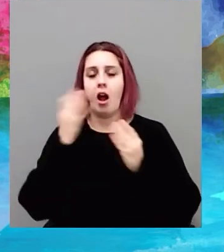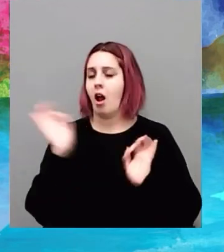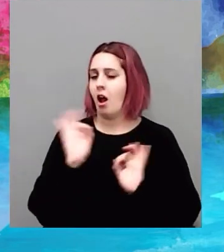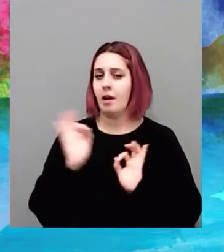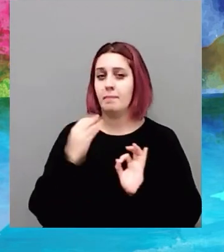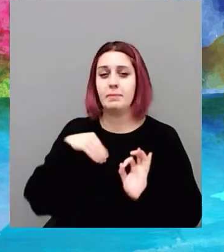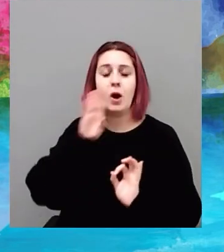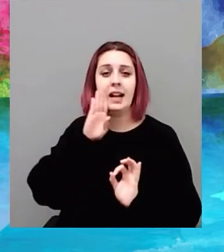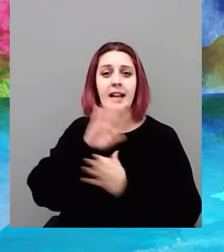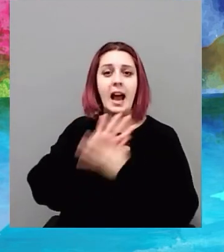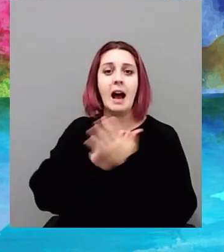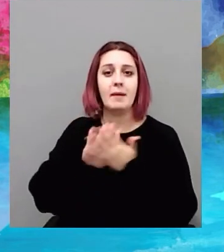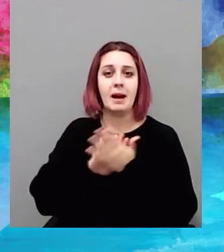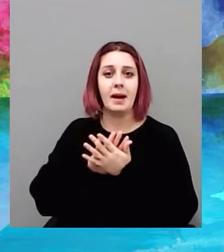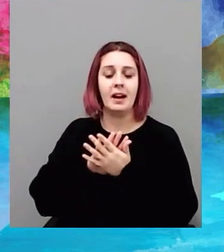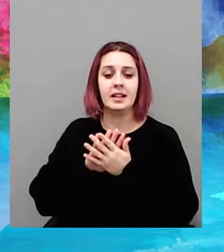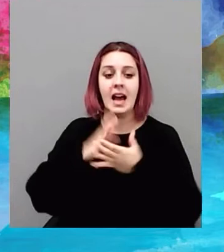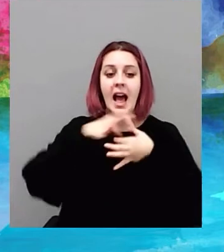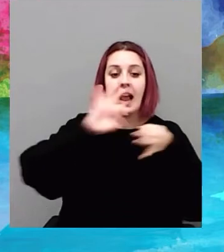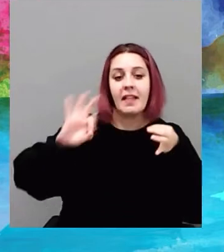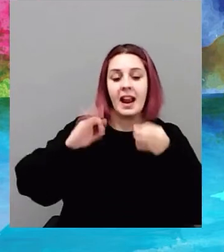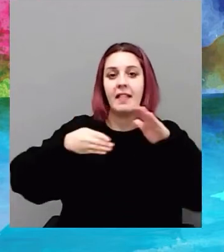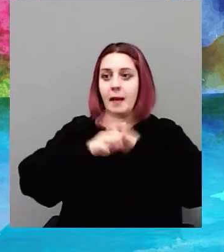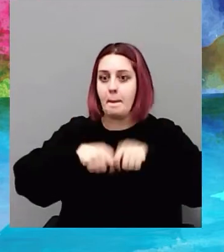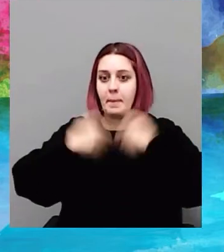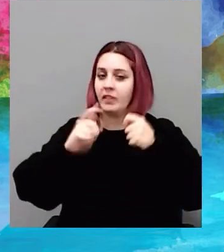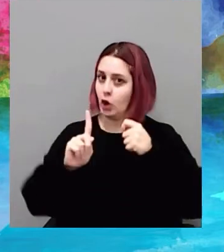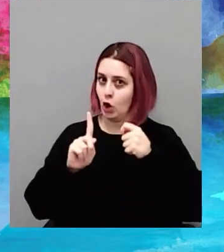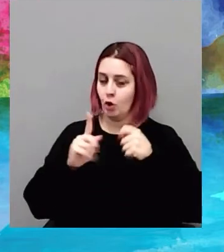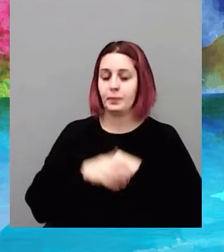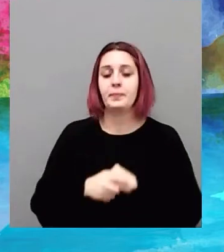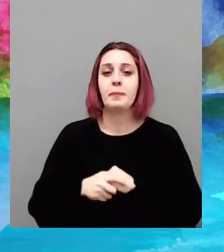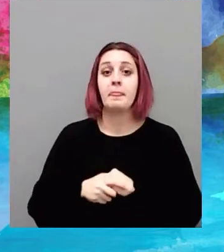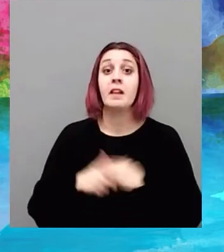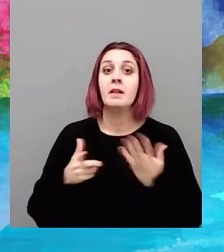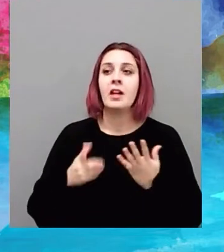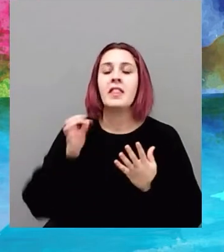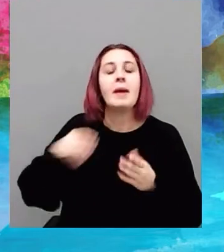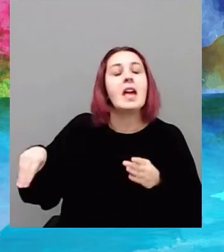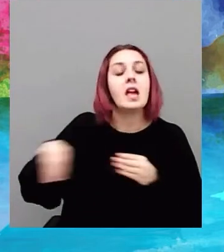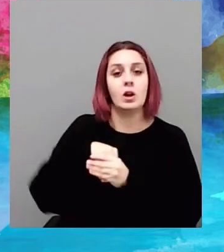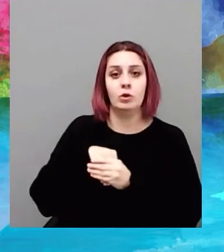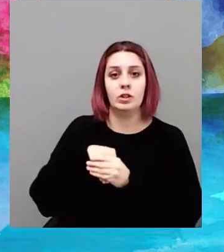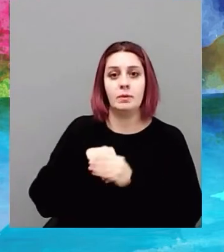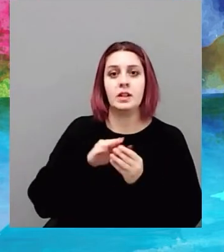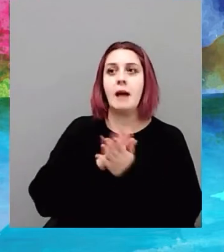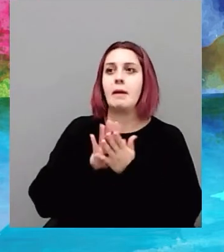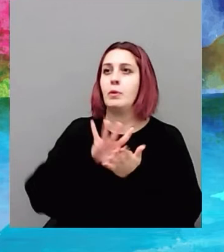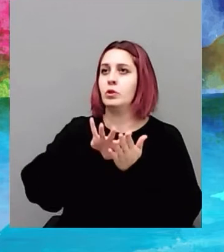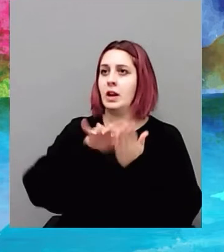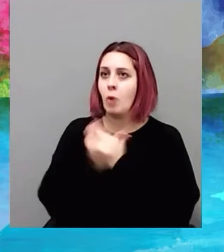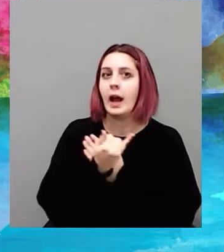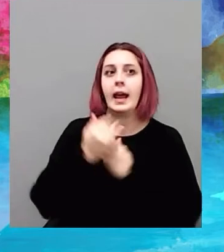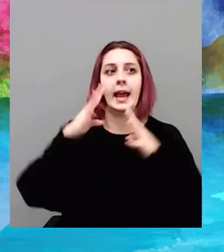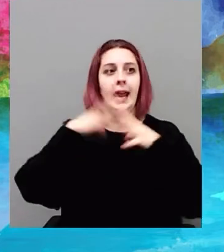gaps so that we don't break the accessibility chain for everyone, but they need to be inclusive with all different